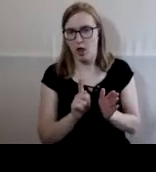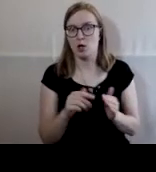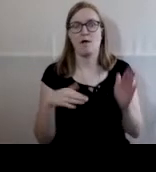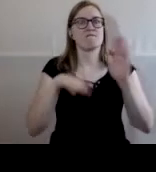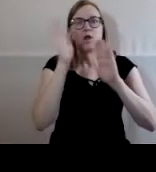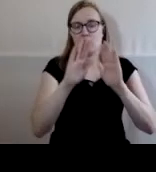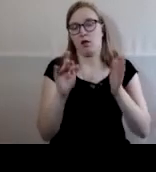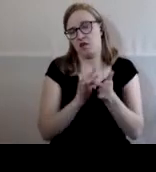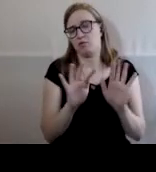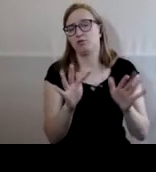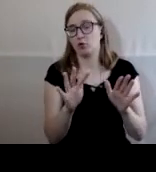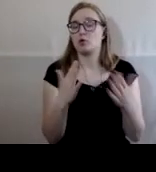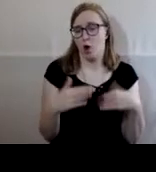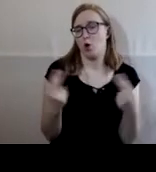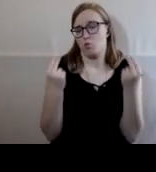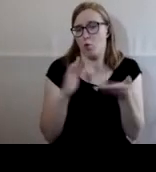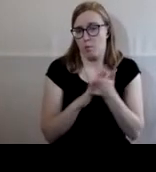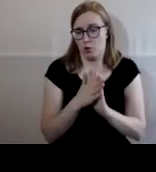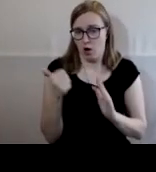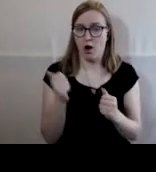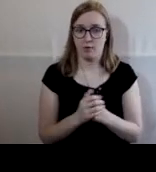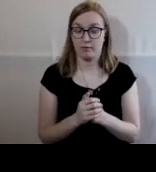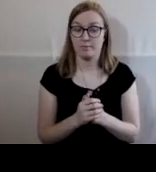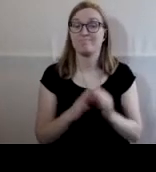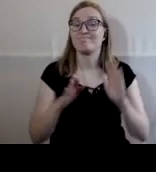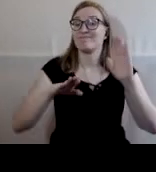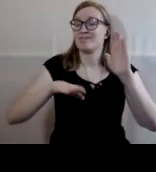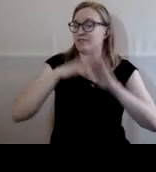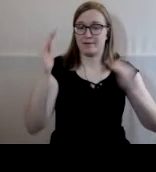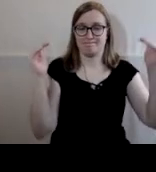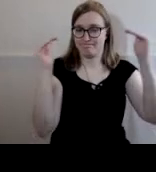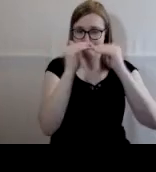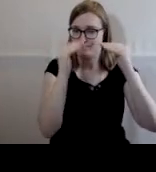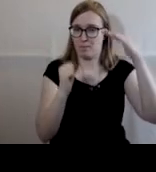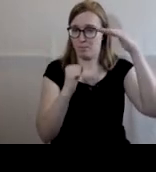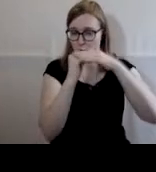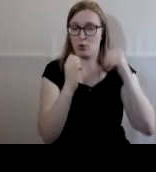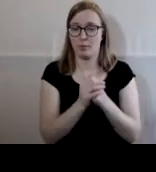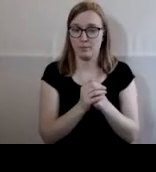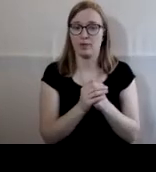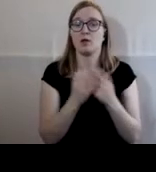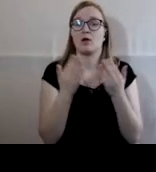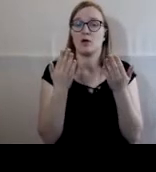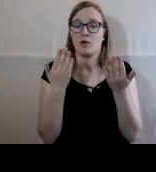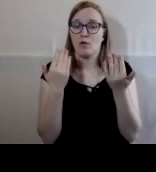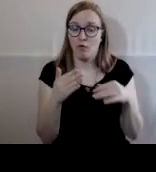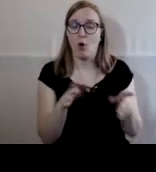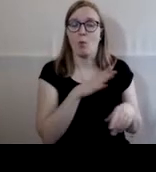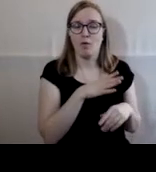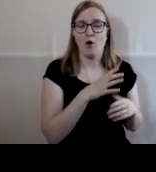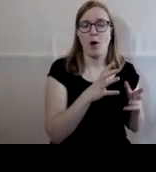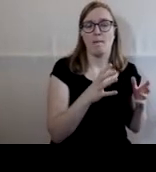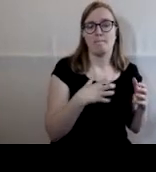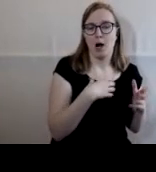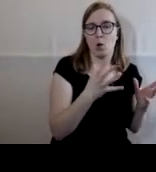advanced level, it's subject matter that extends students' knowledge and skills that they've already acquired in basic education,